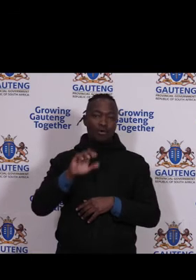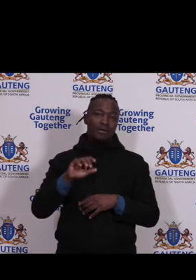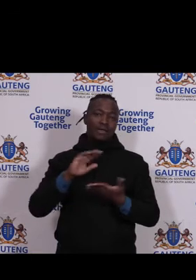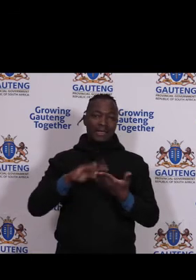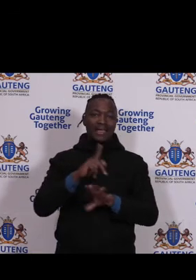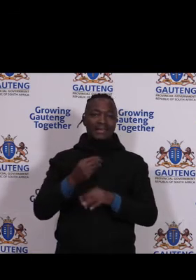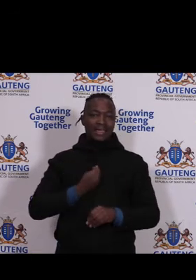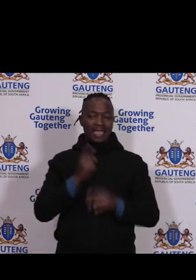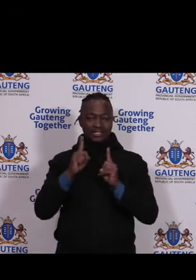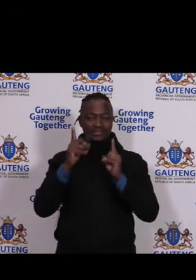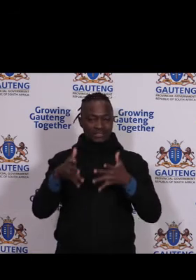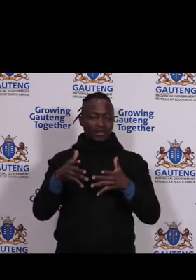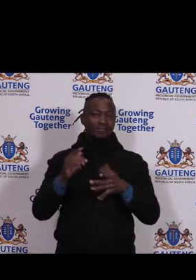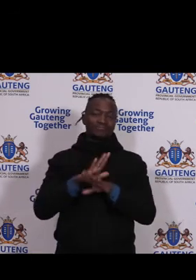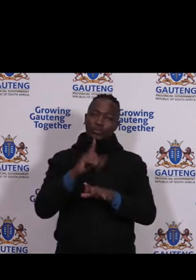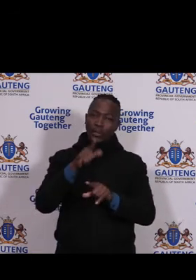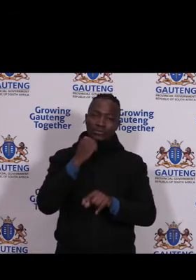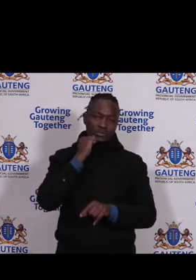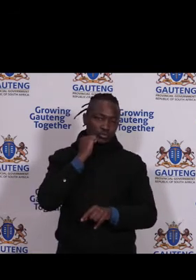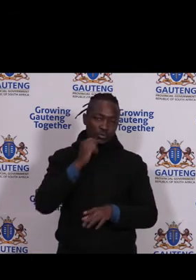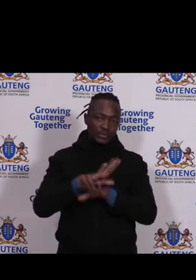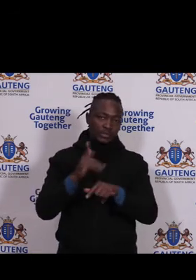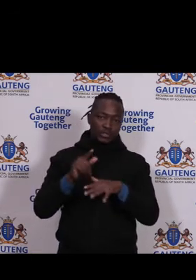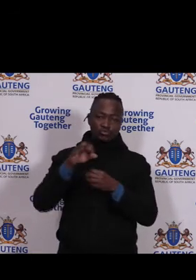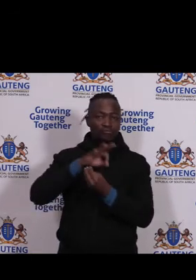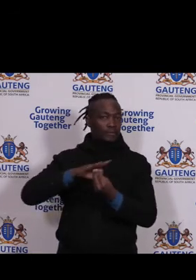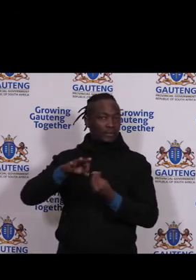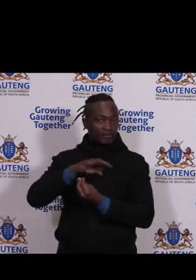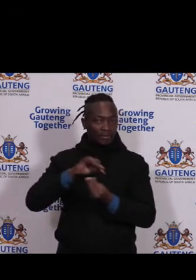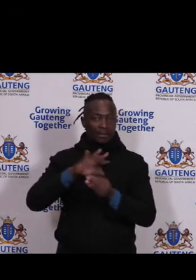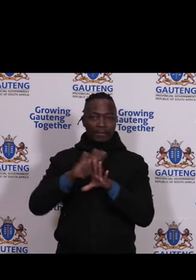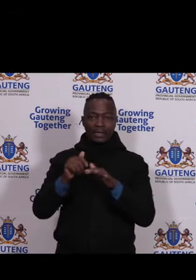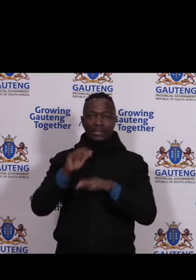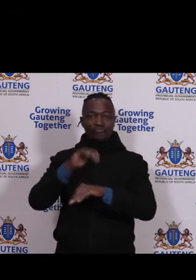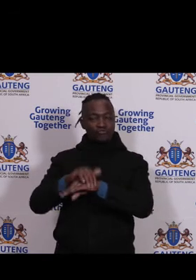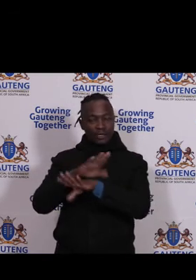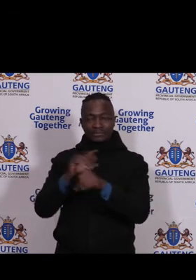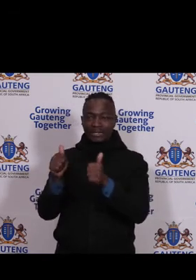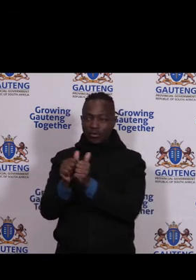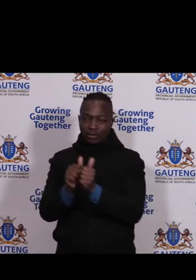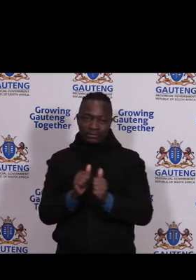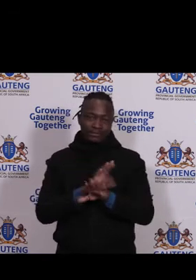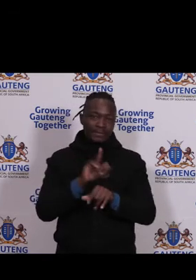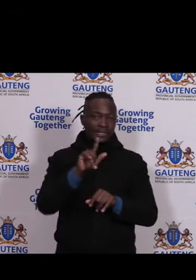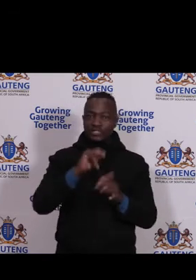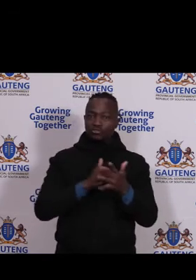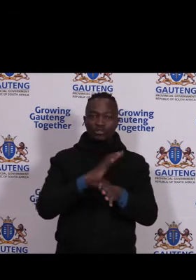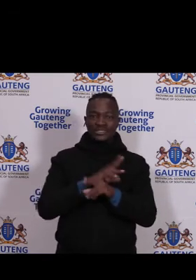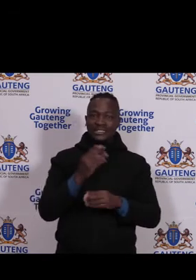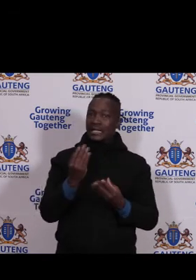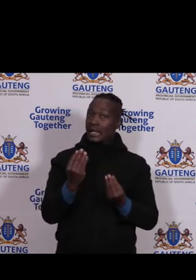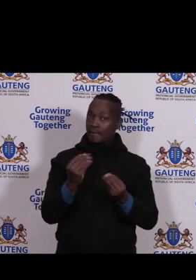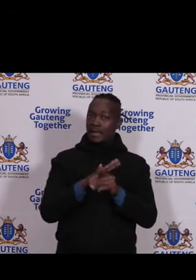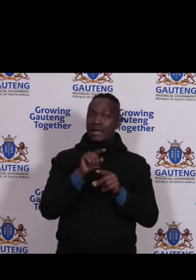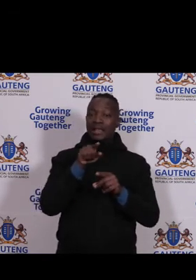point express again our condolences to the family, colleagues, friends of those who have passed on. And these are not just statistics. These